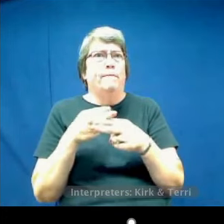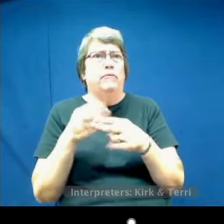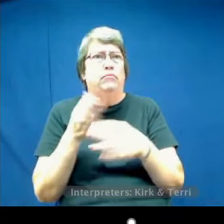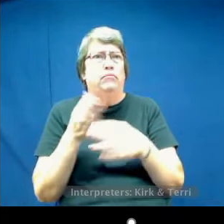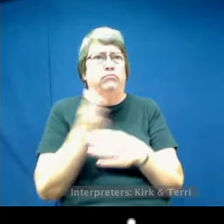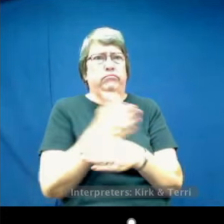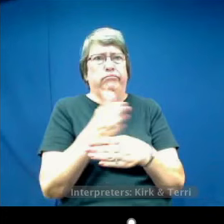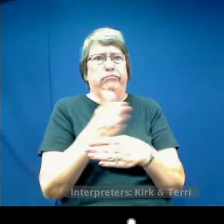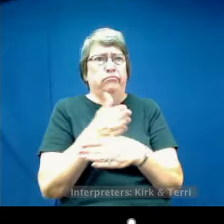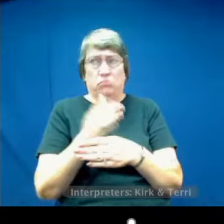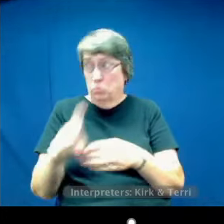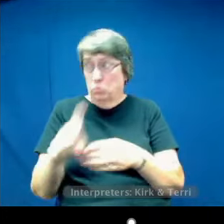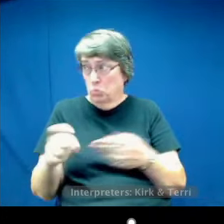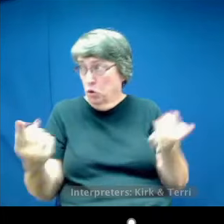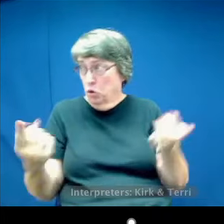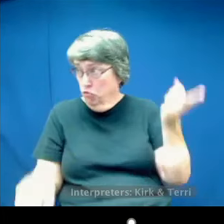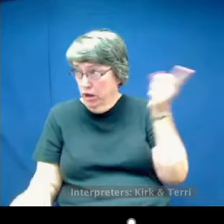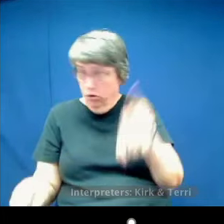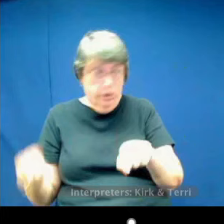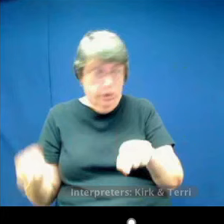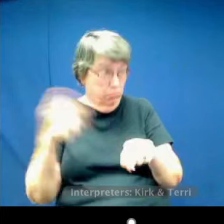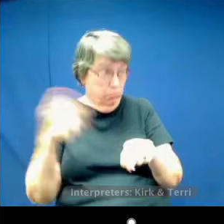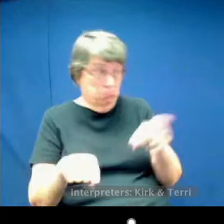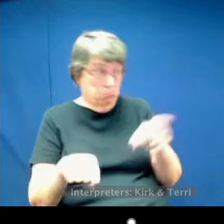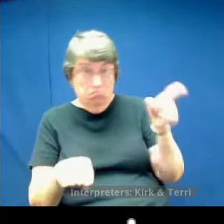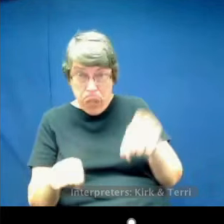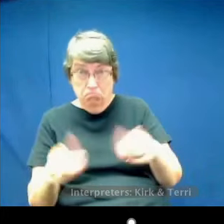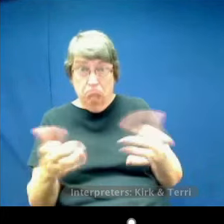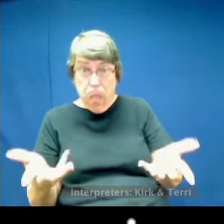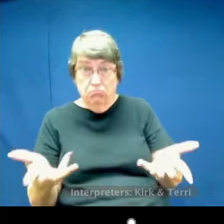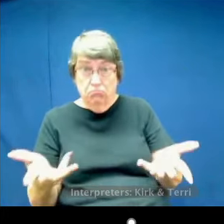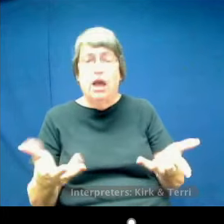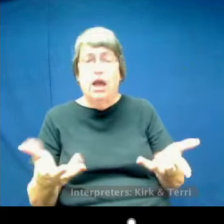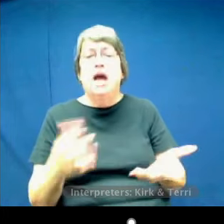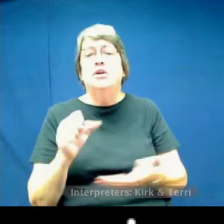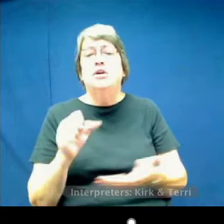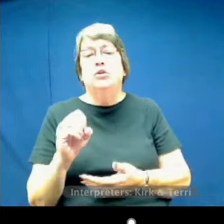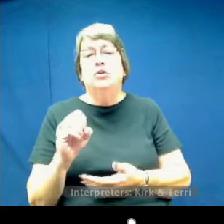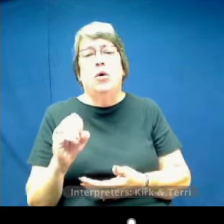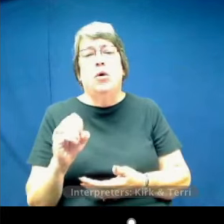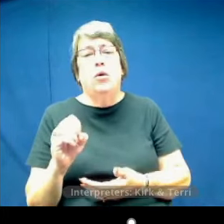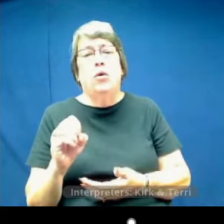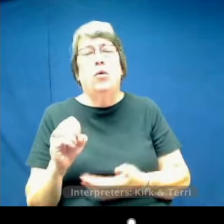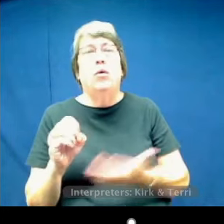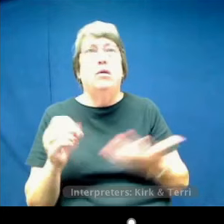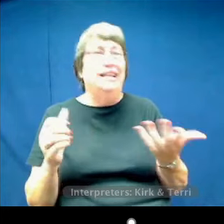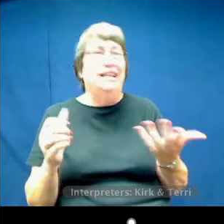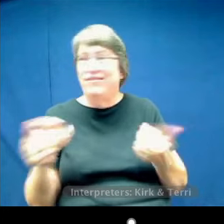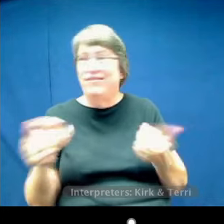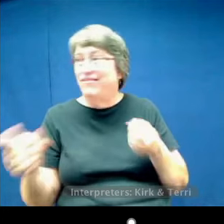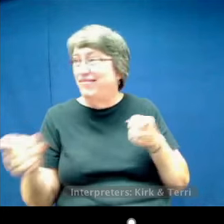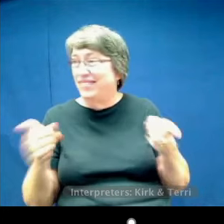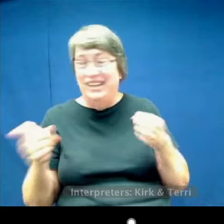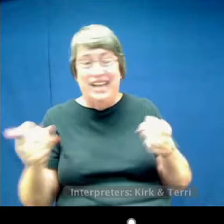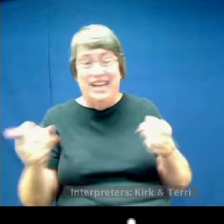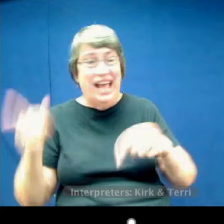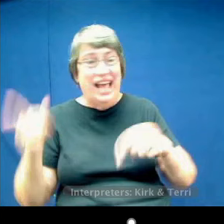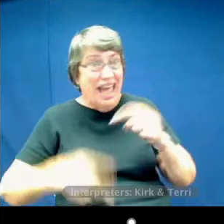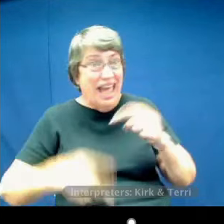agree upon among the parties. And so you ask the court to help you with this